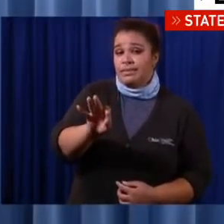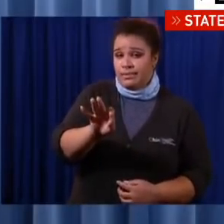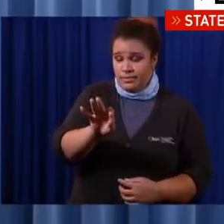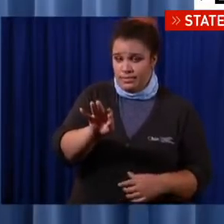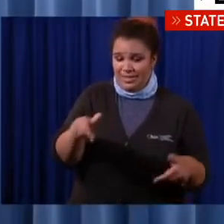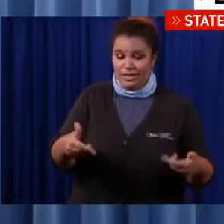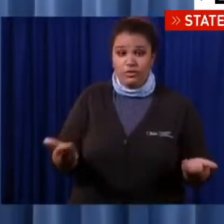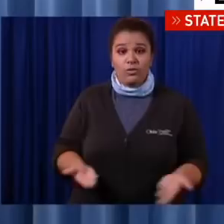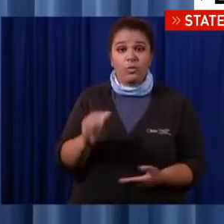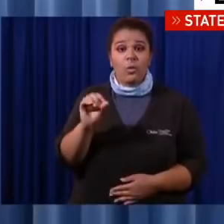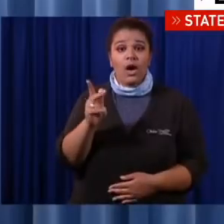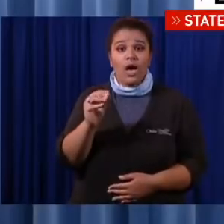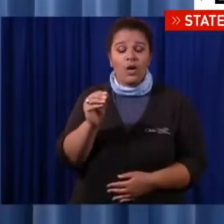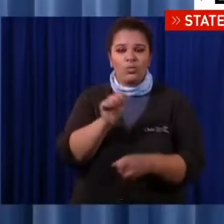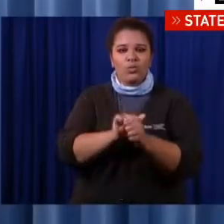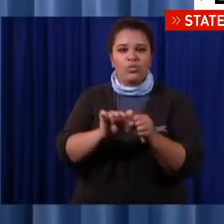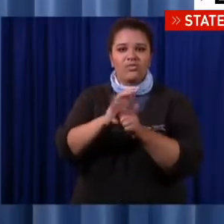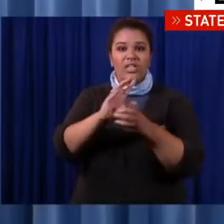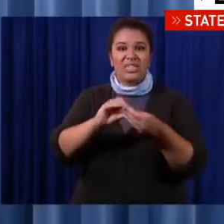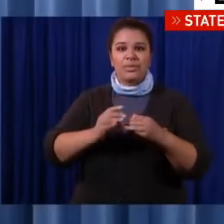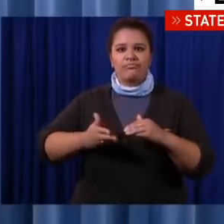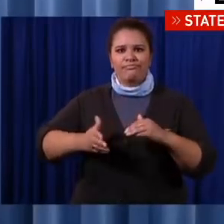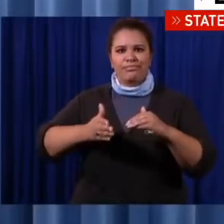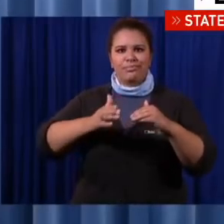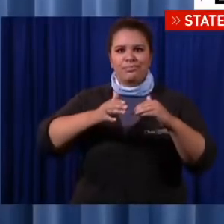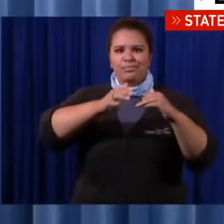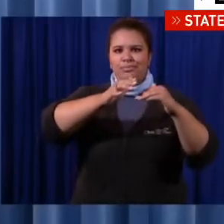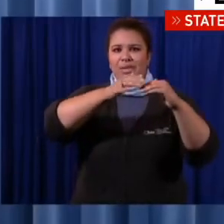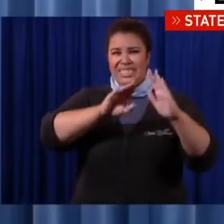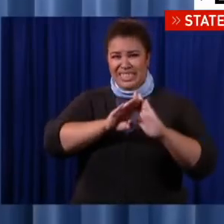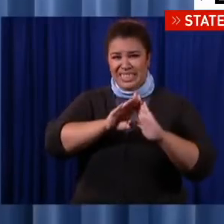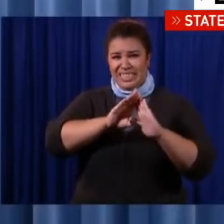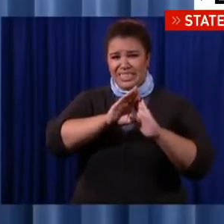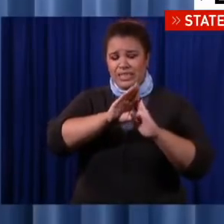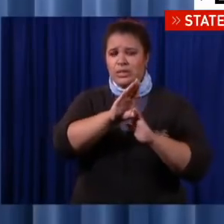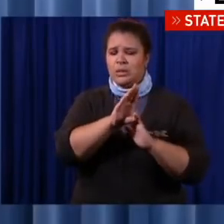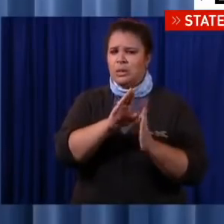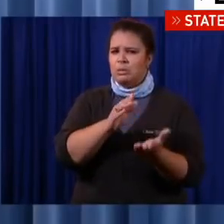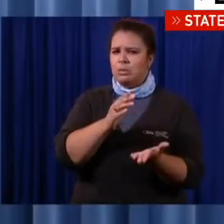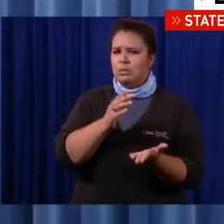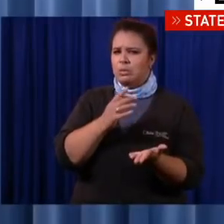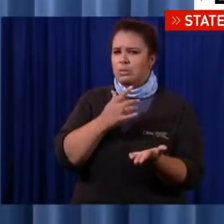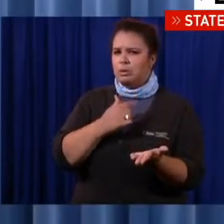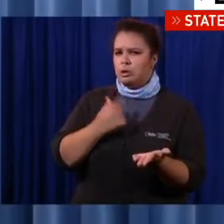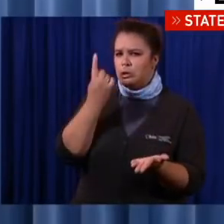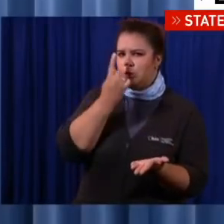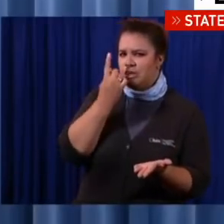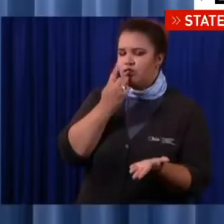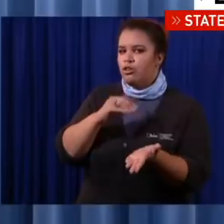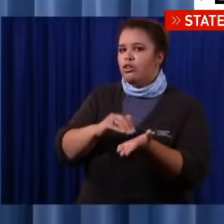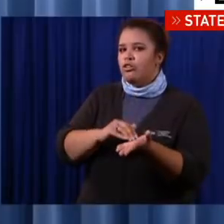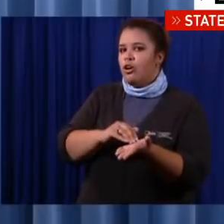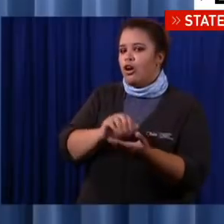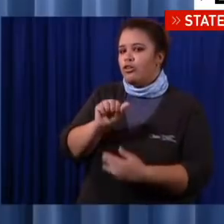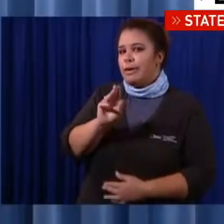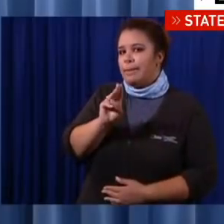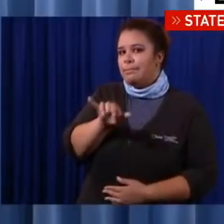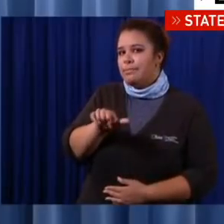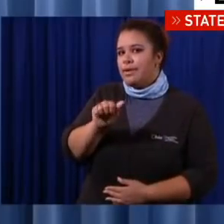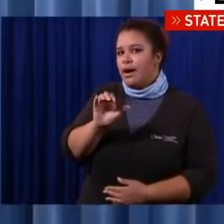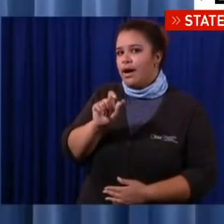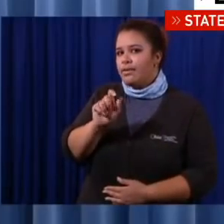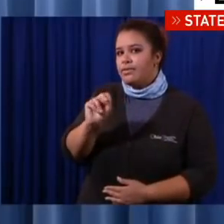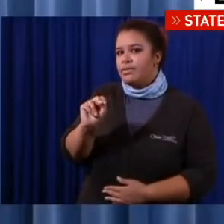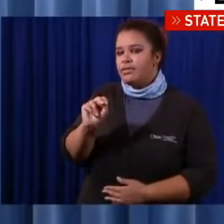surge in coronavirus cases, if you're able to speak on the role Dr. Amy Acton would play in your